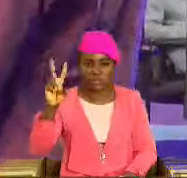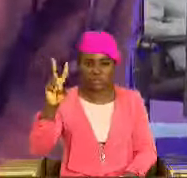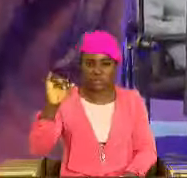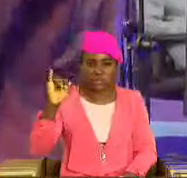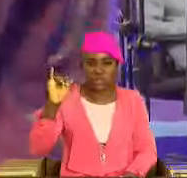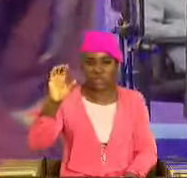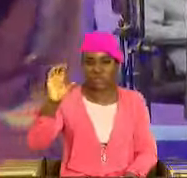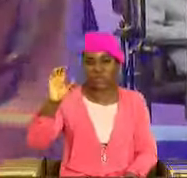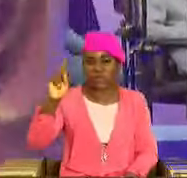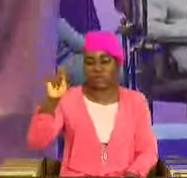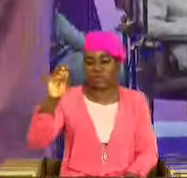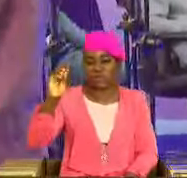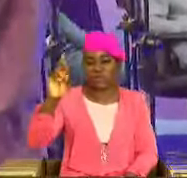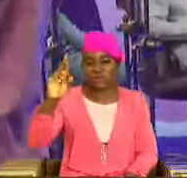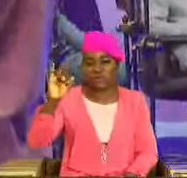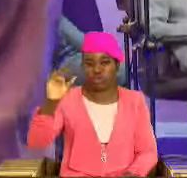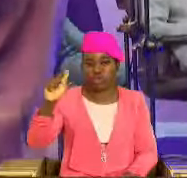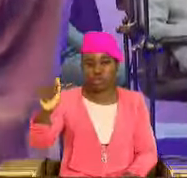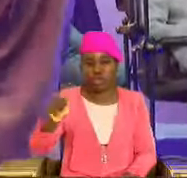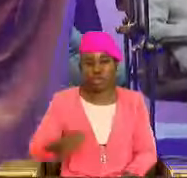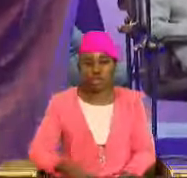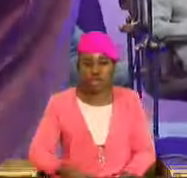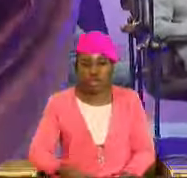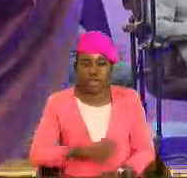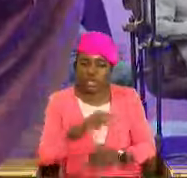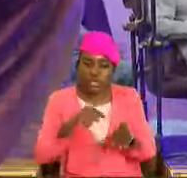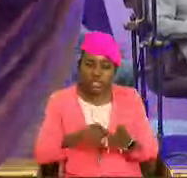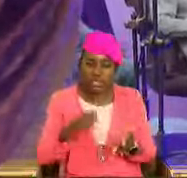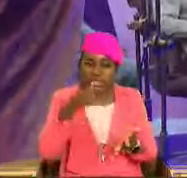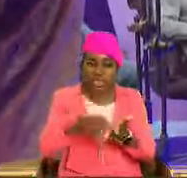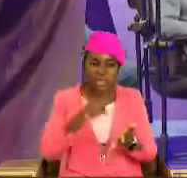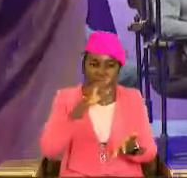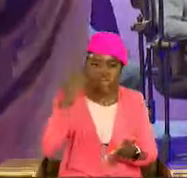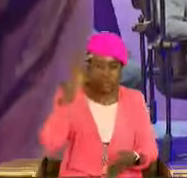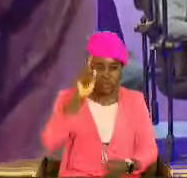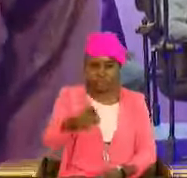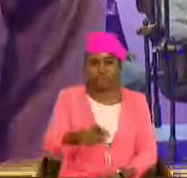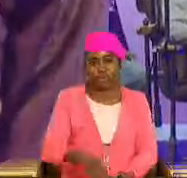yes I'm Victoria okay